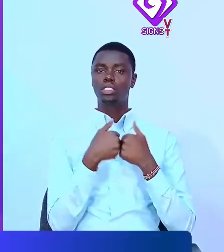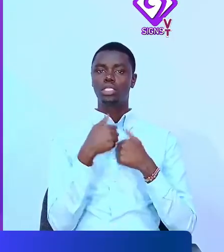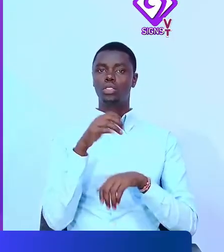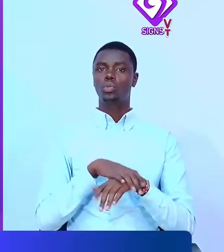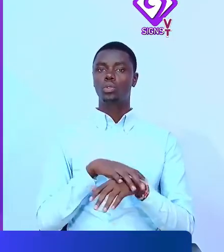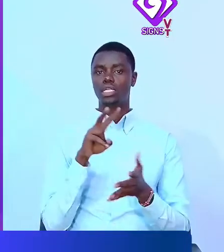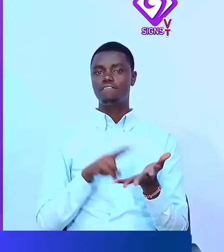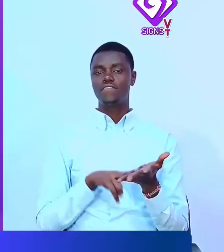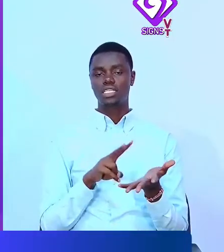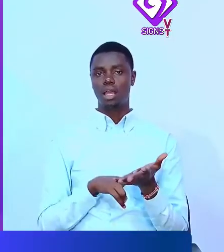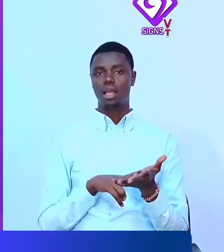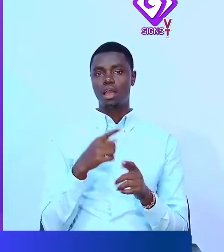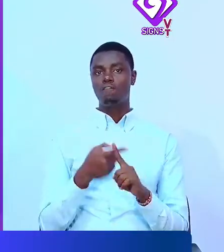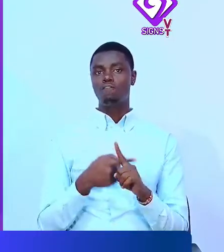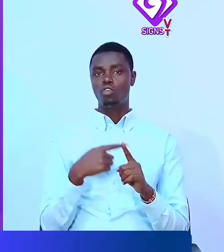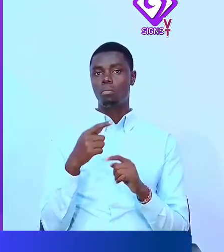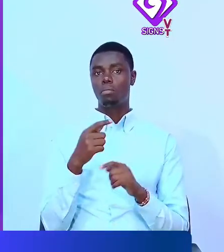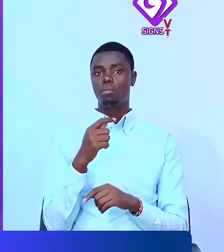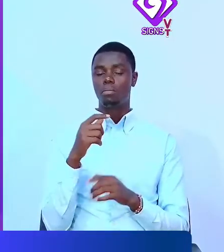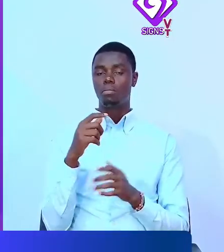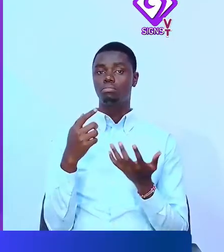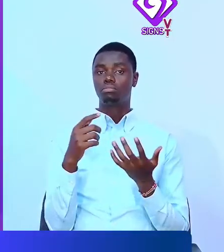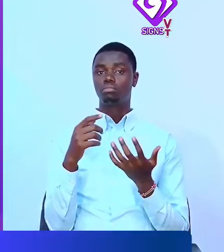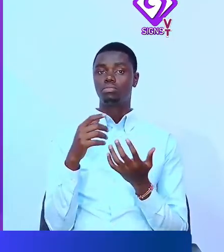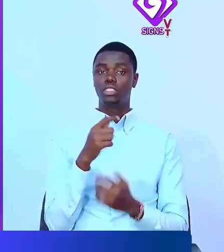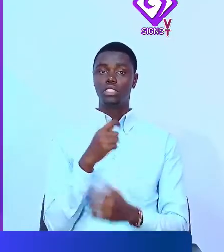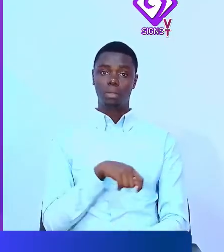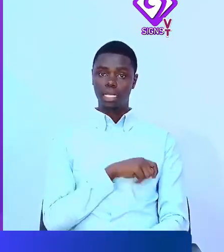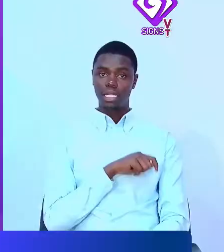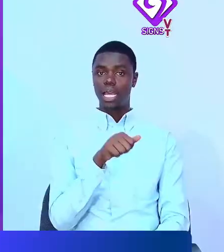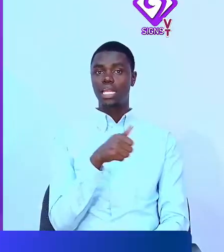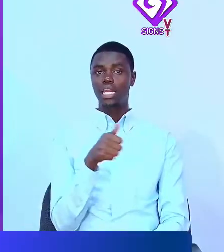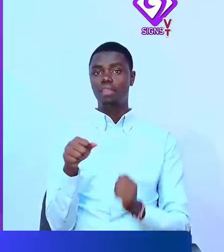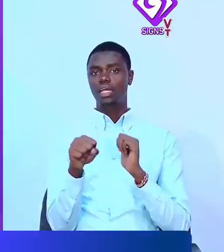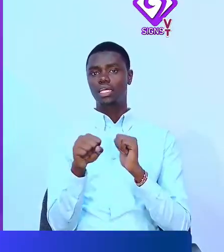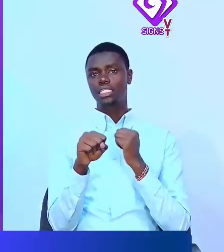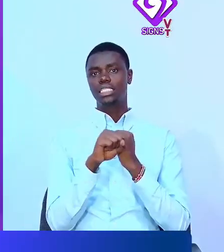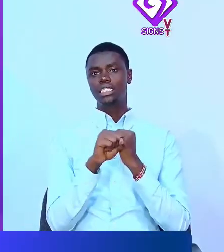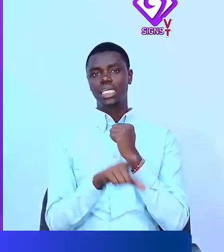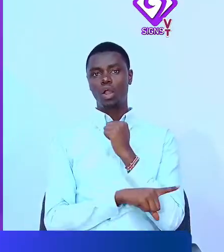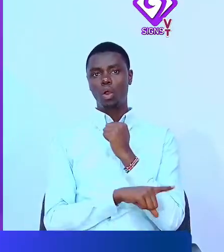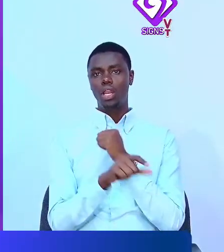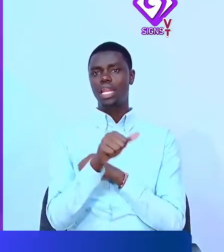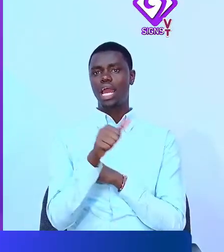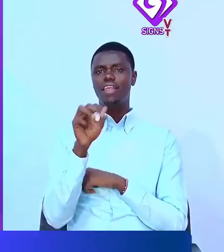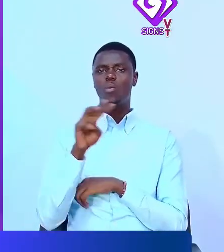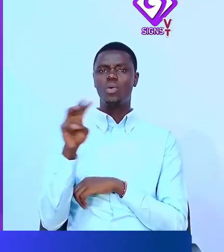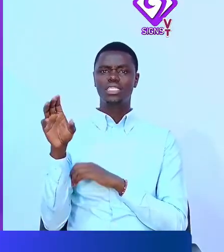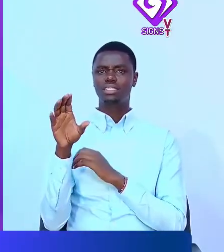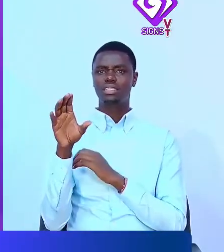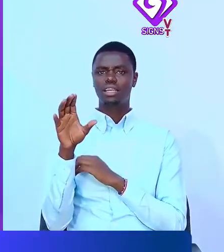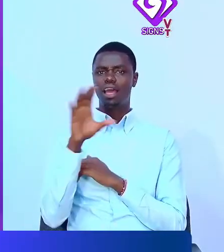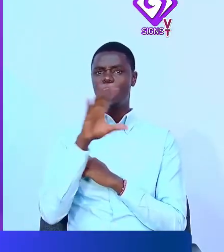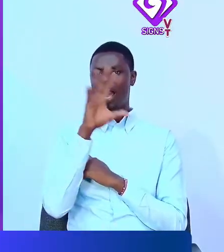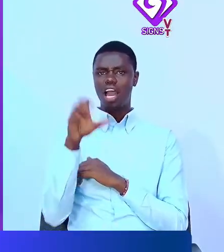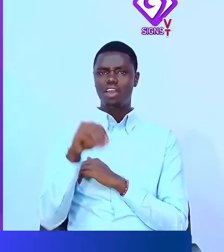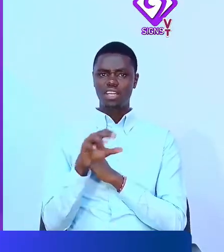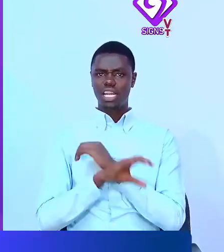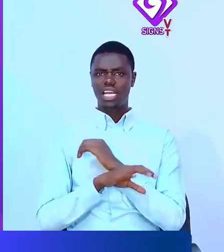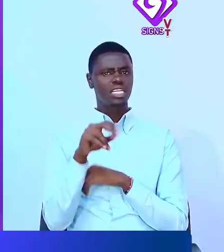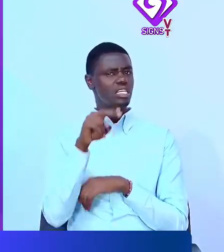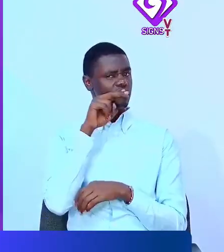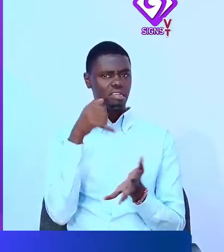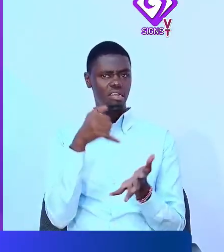visa to Spain. I also find people like Senegal, these West African countries, Senegal, don't put Nigeria